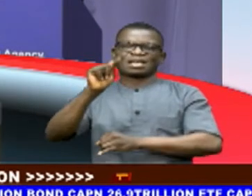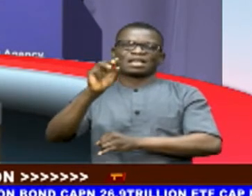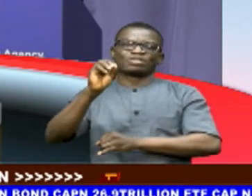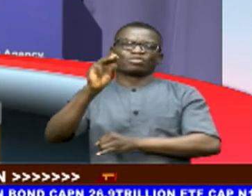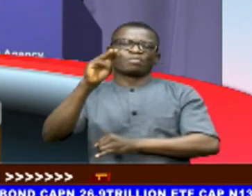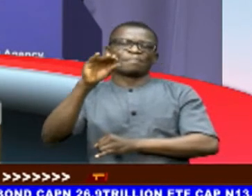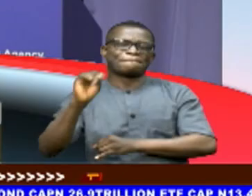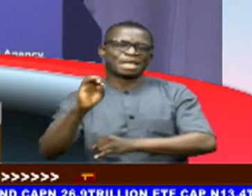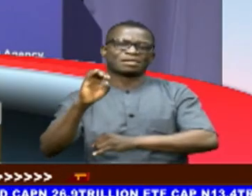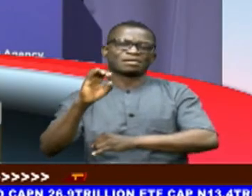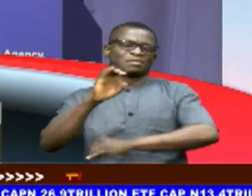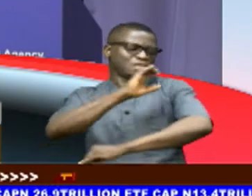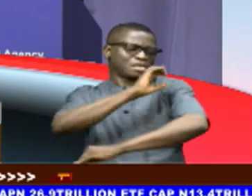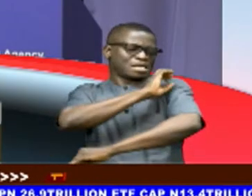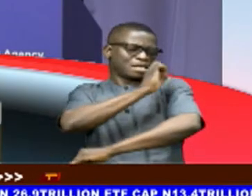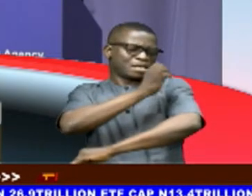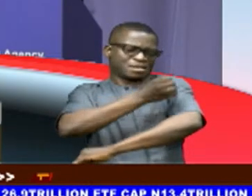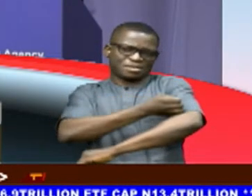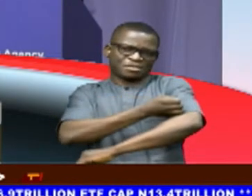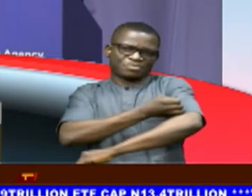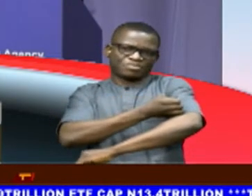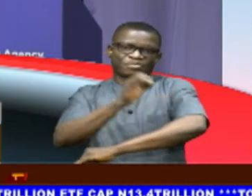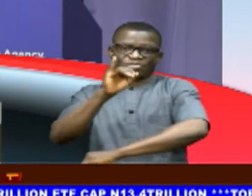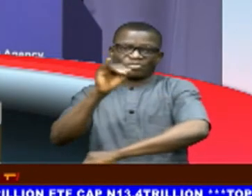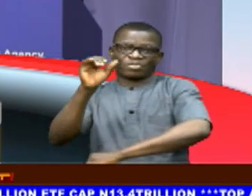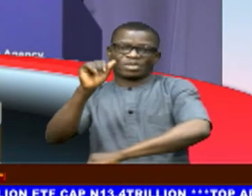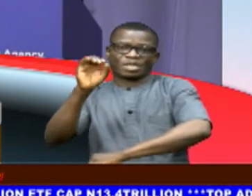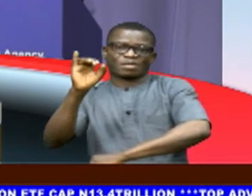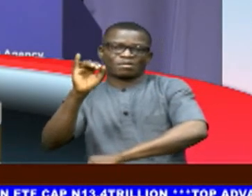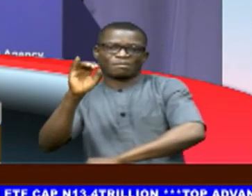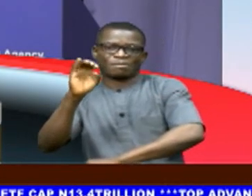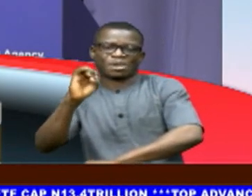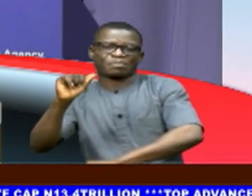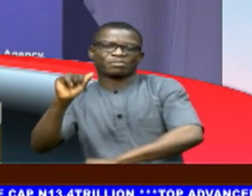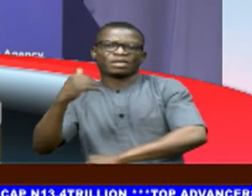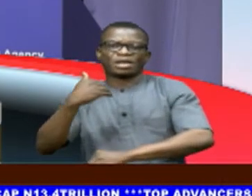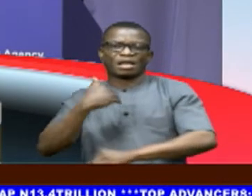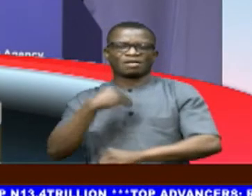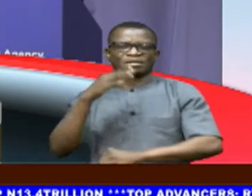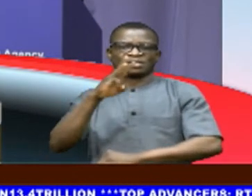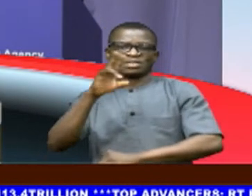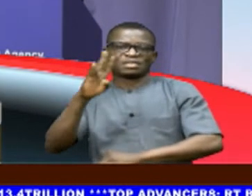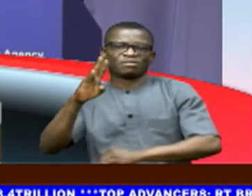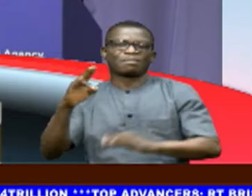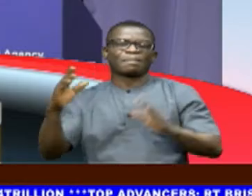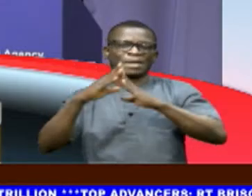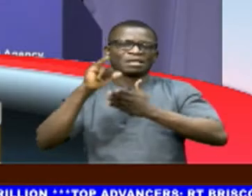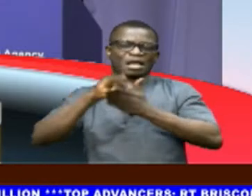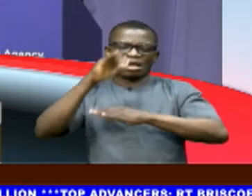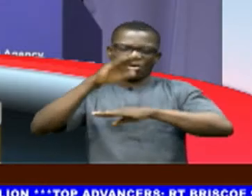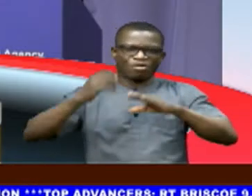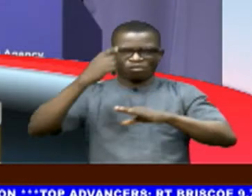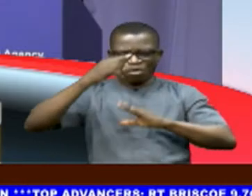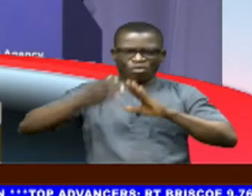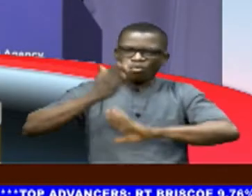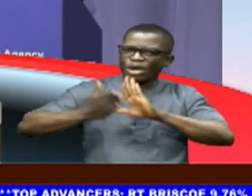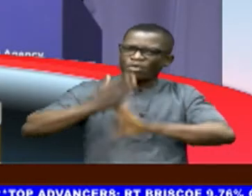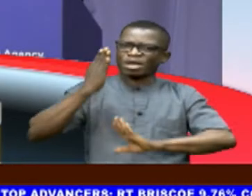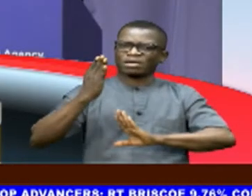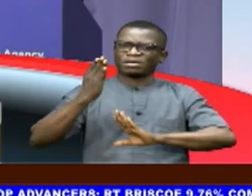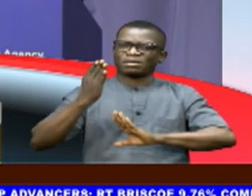Agency, IAEA, and it has held its 67th ordinary session, where it called for accelerated and